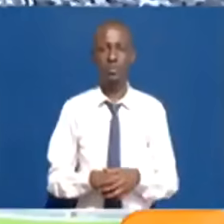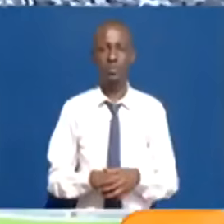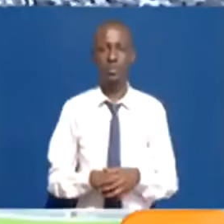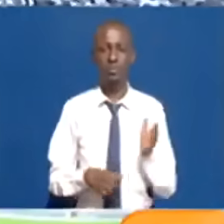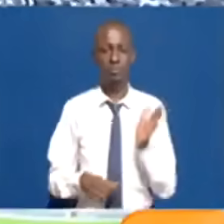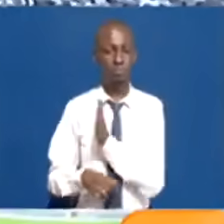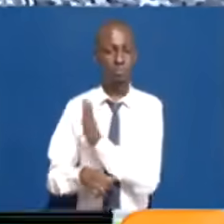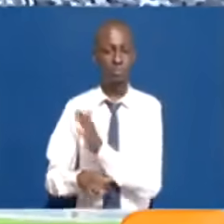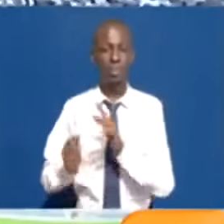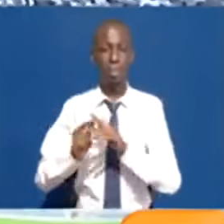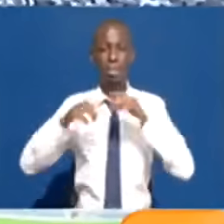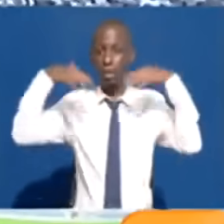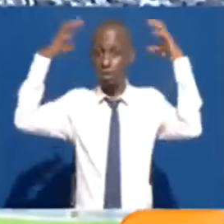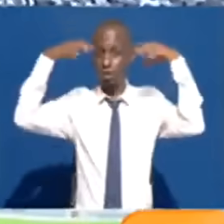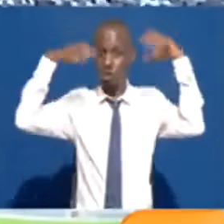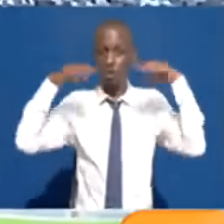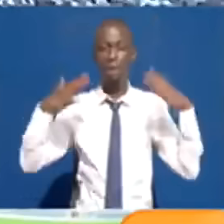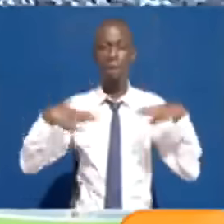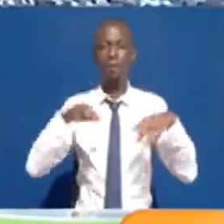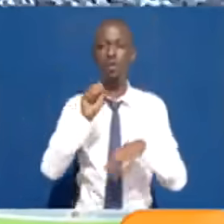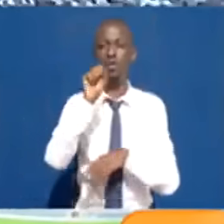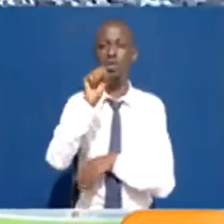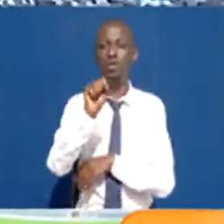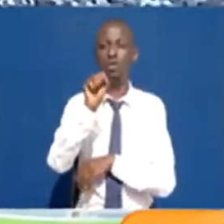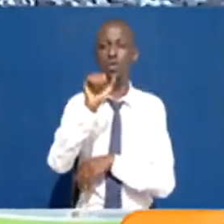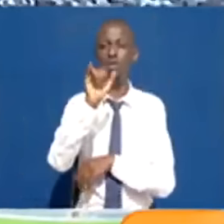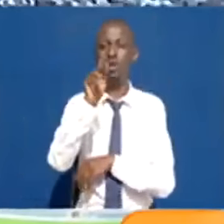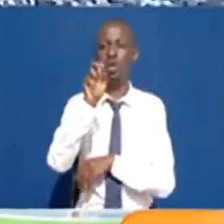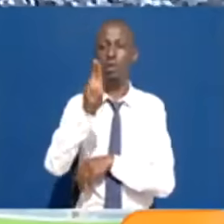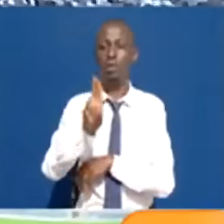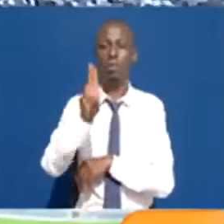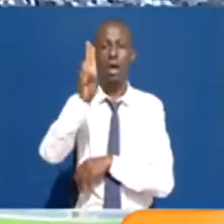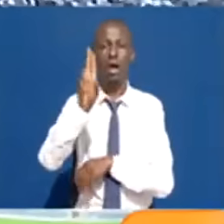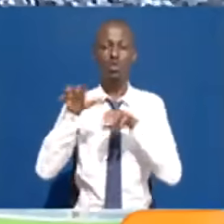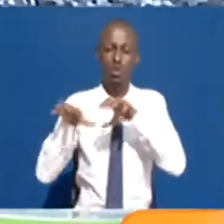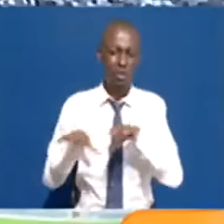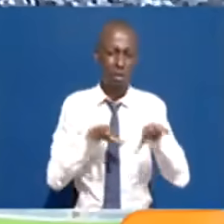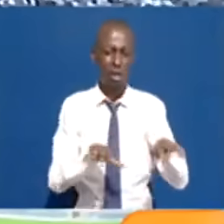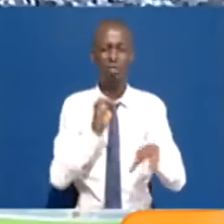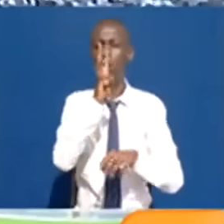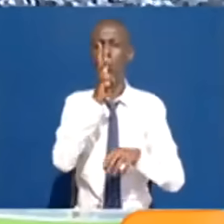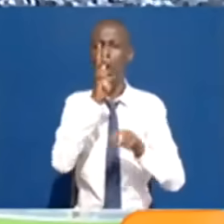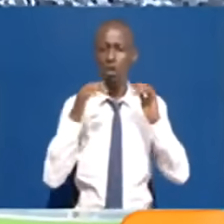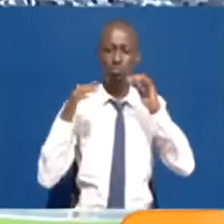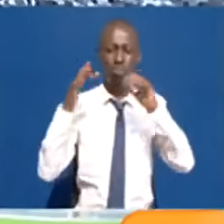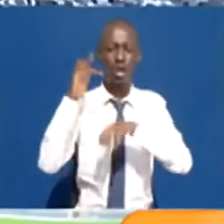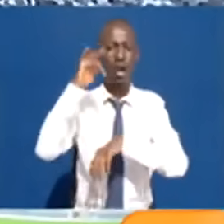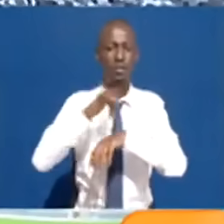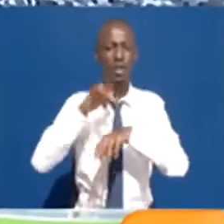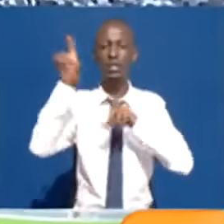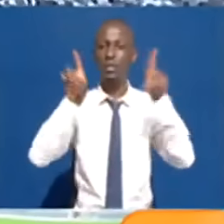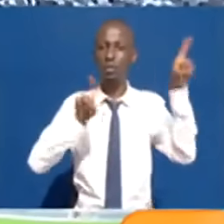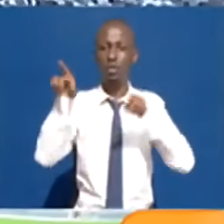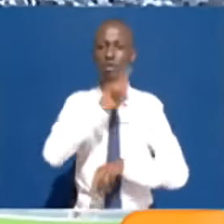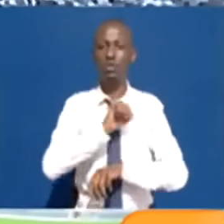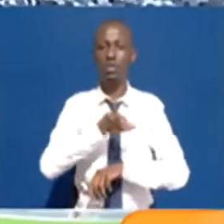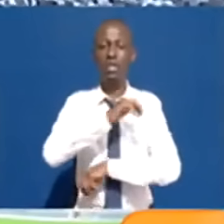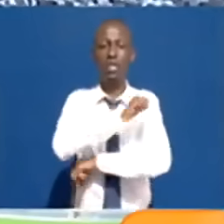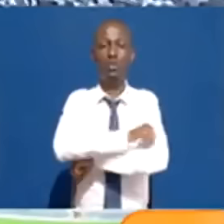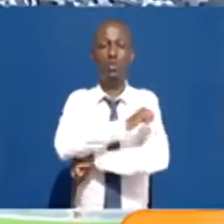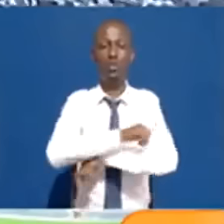Since the rains began, residents of Syokimau have been grappling with floodwaters that have disrupted transportation, schools